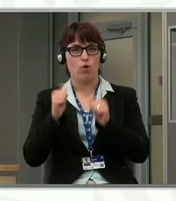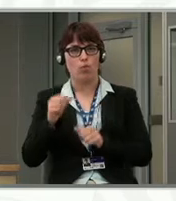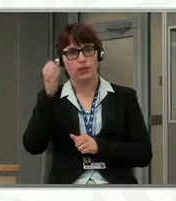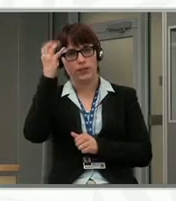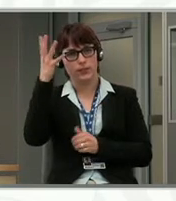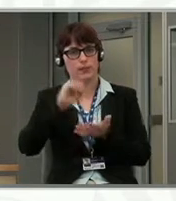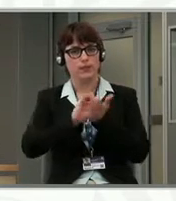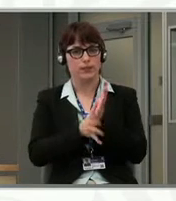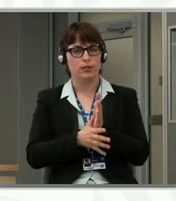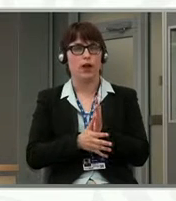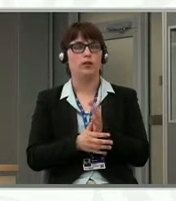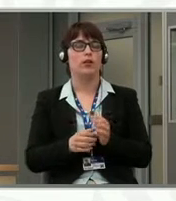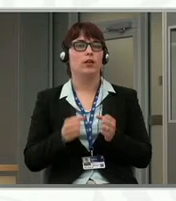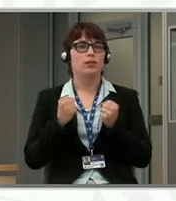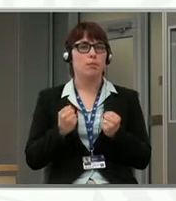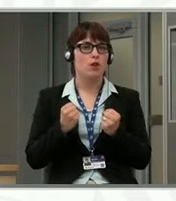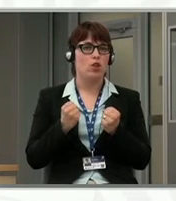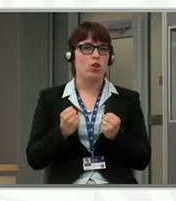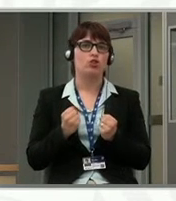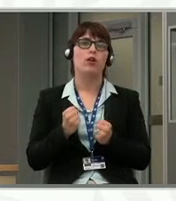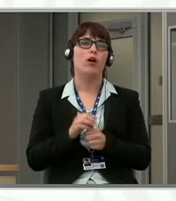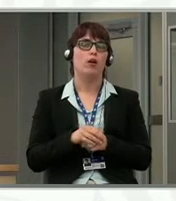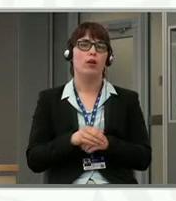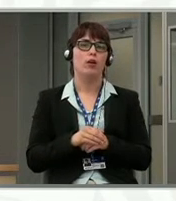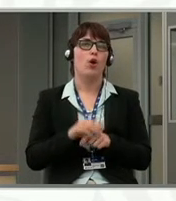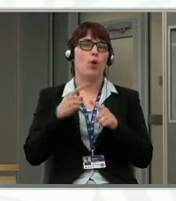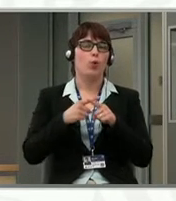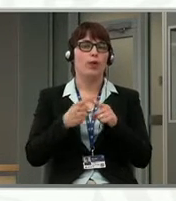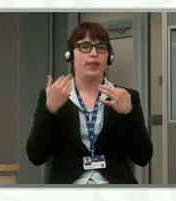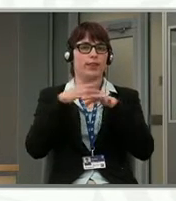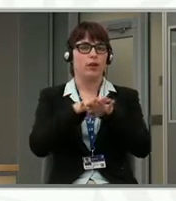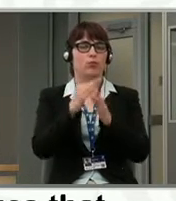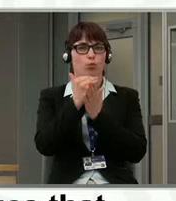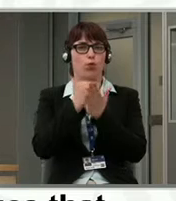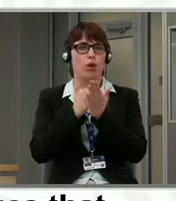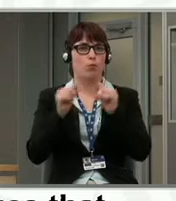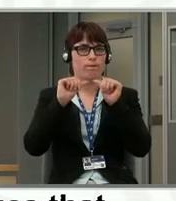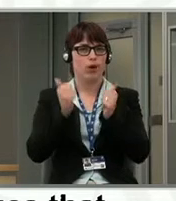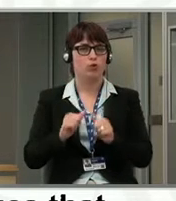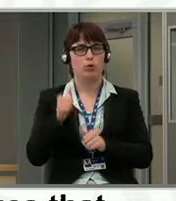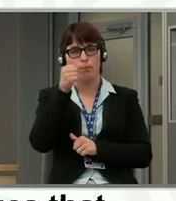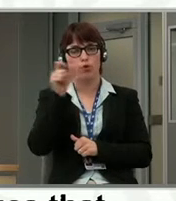are the greatest values that our nations have.